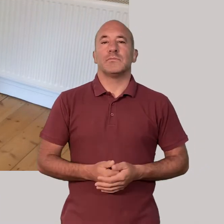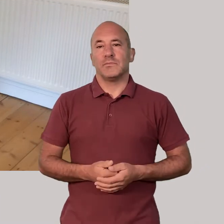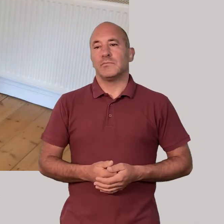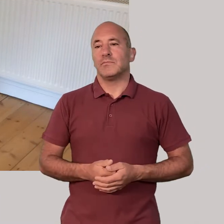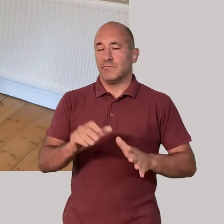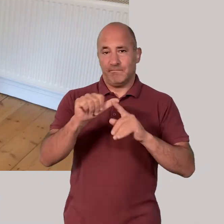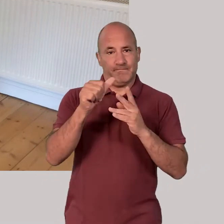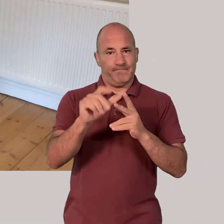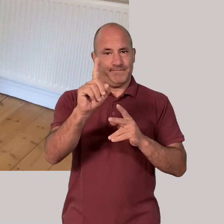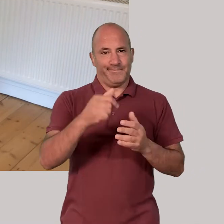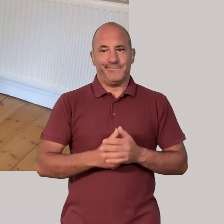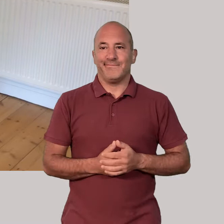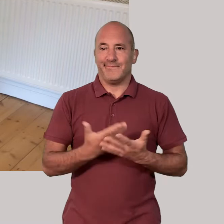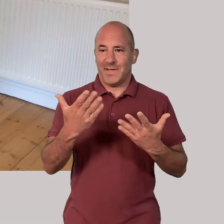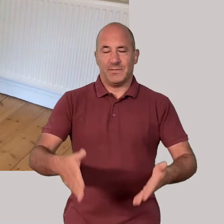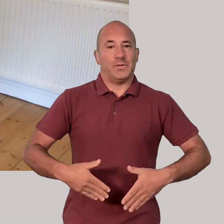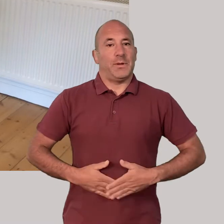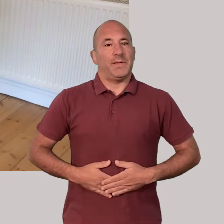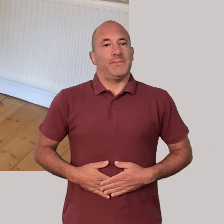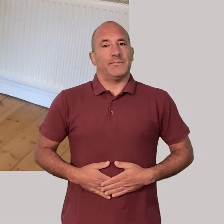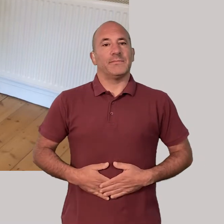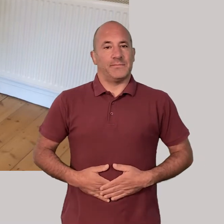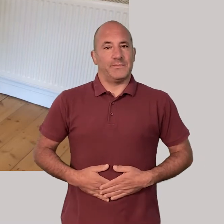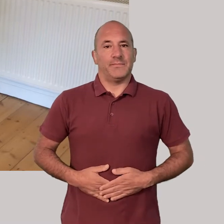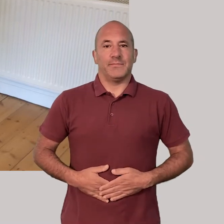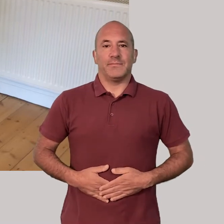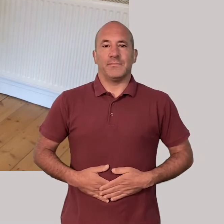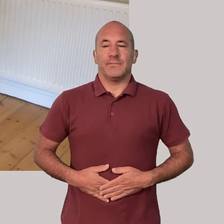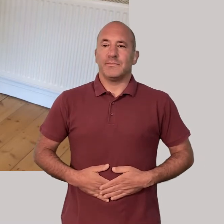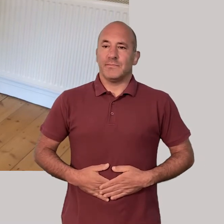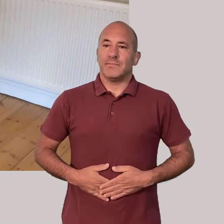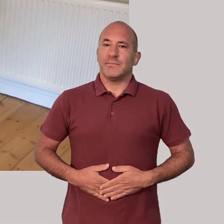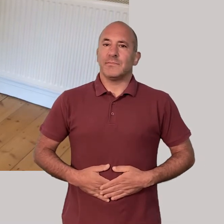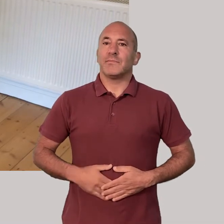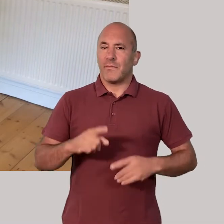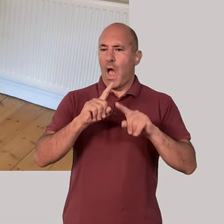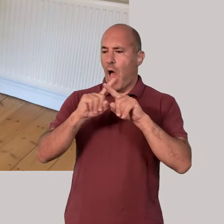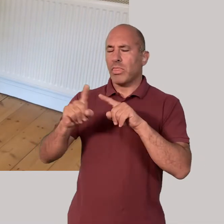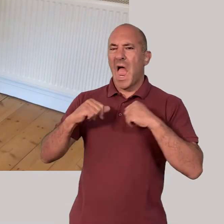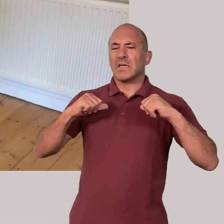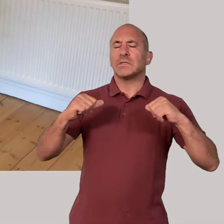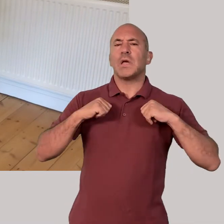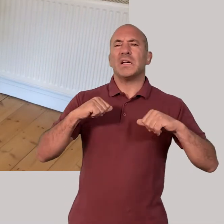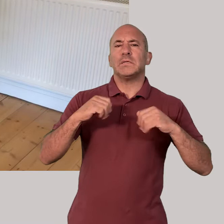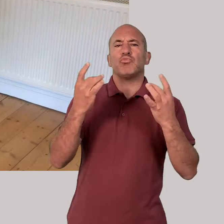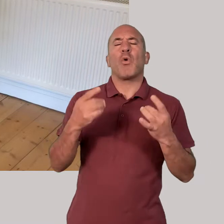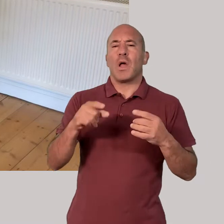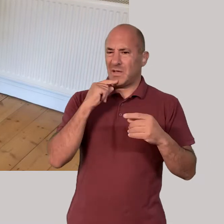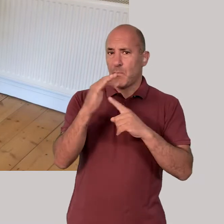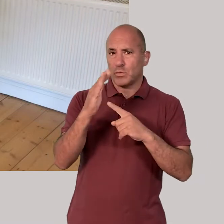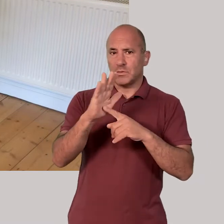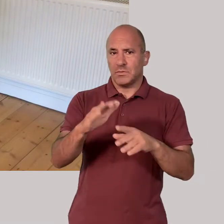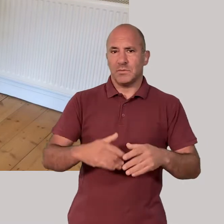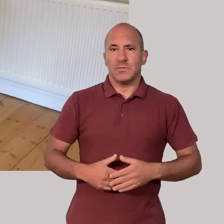exercises. So the other thing is, put your hand on your tummy. This is going to be important as well for the